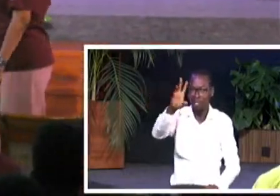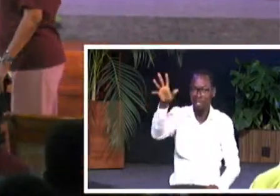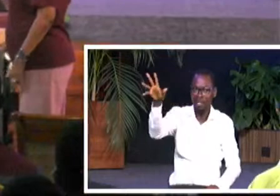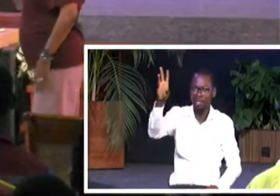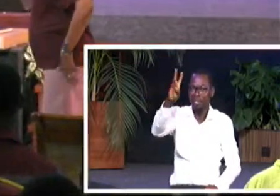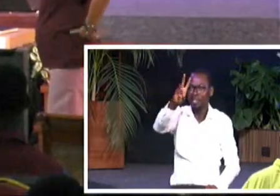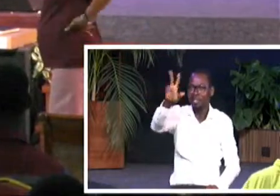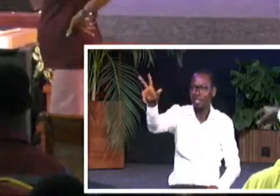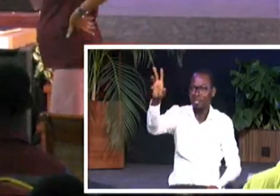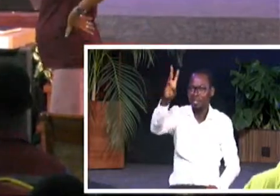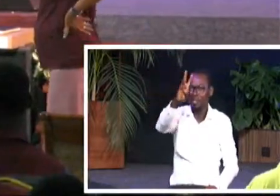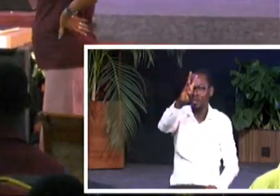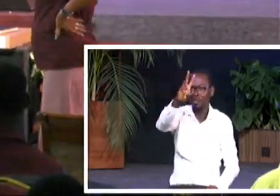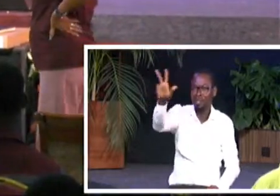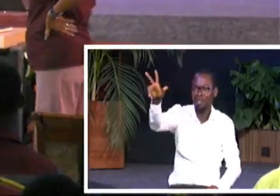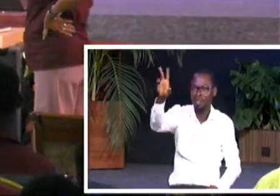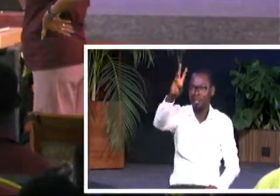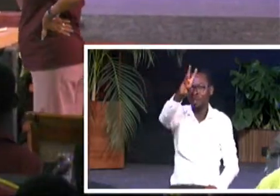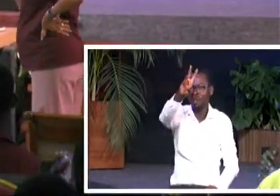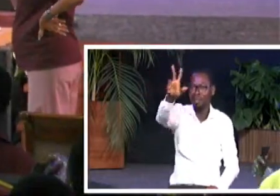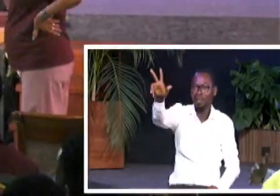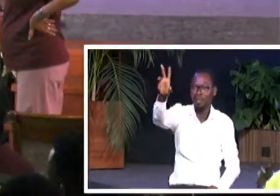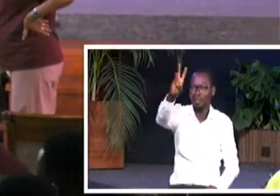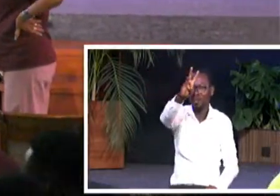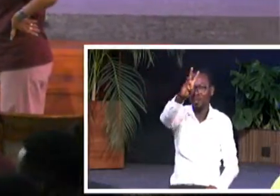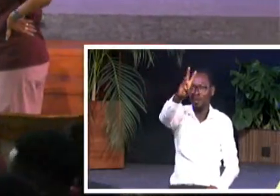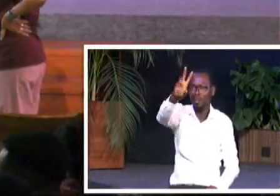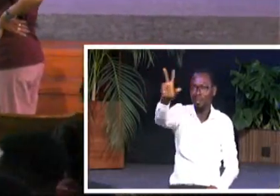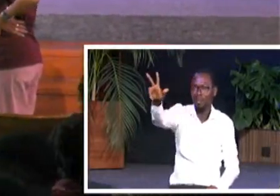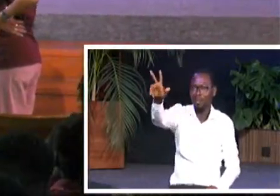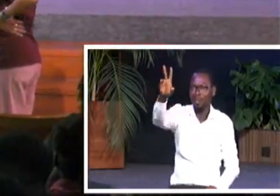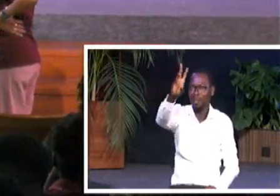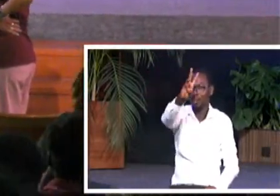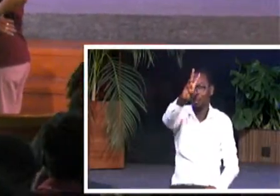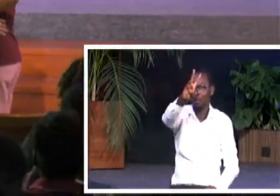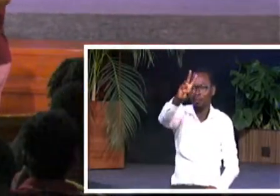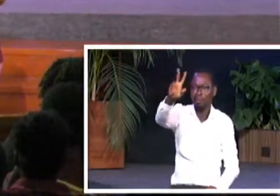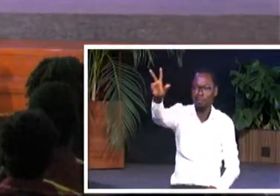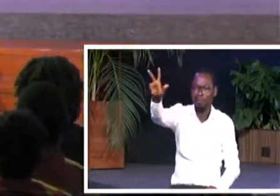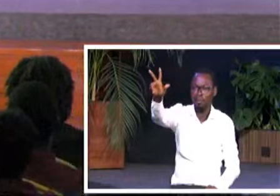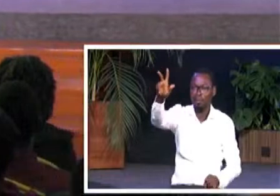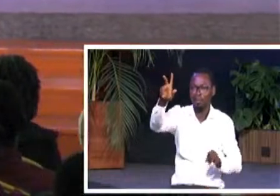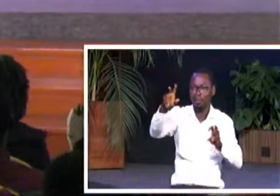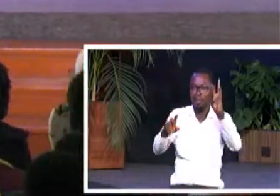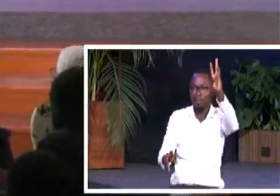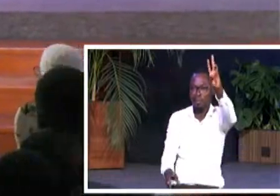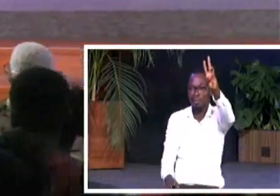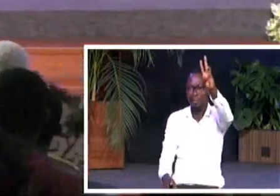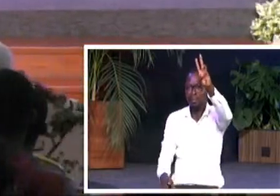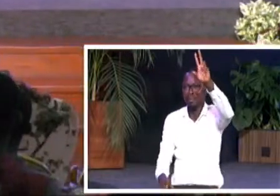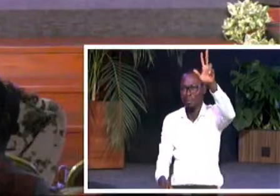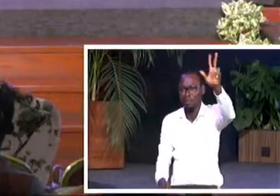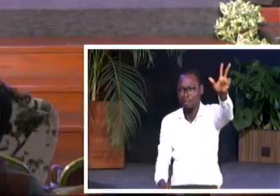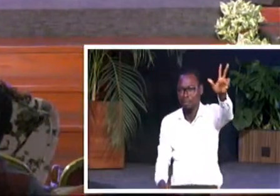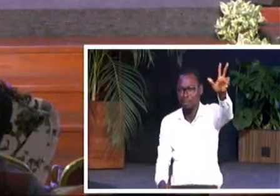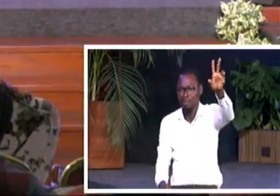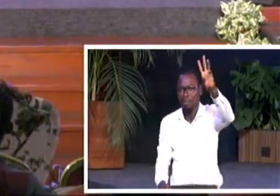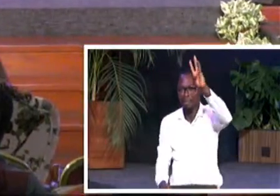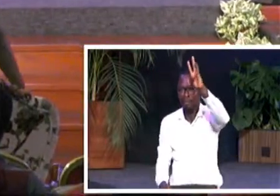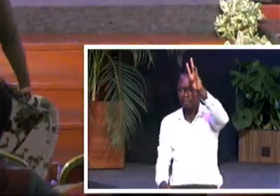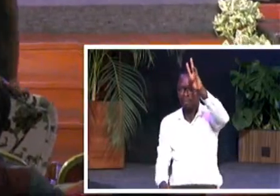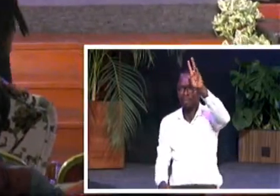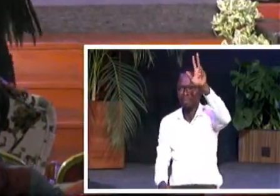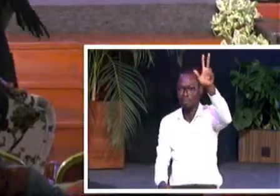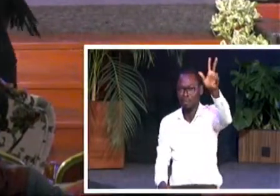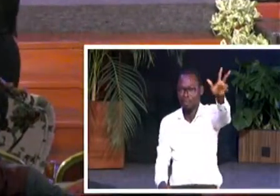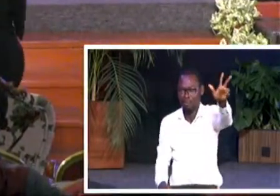is 63, please come. Meanwhile, please stand here. I need to stand here. Look. One of you must